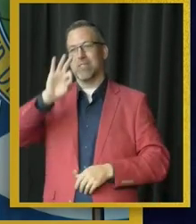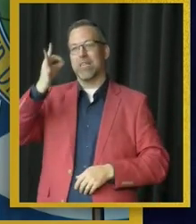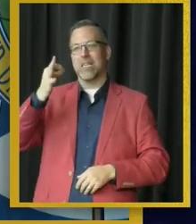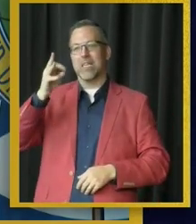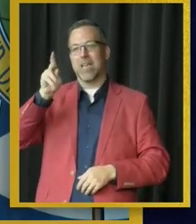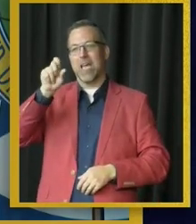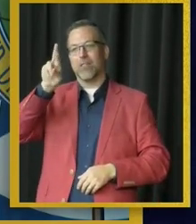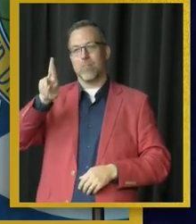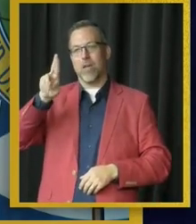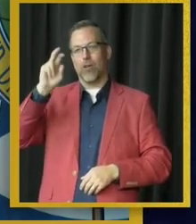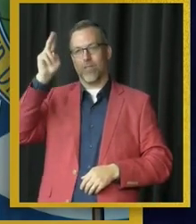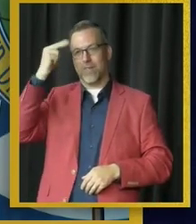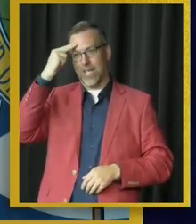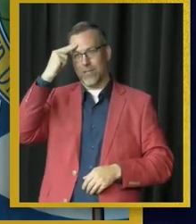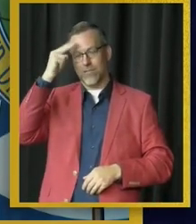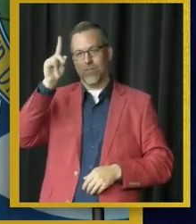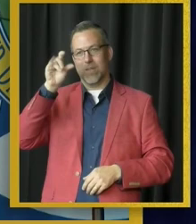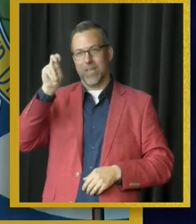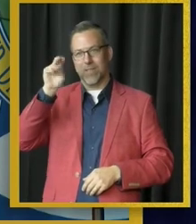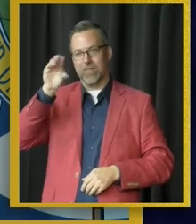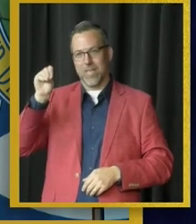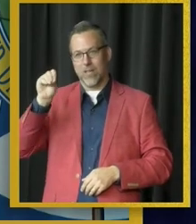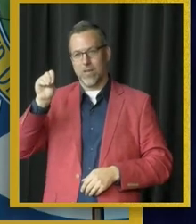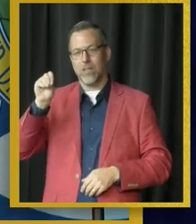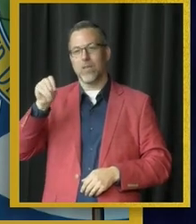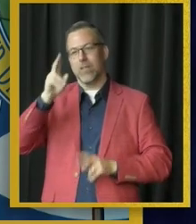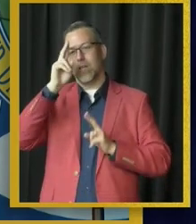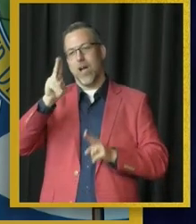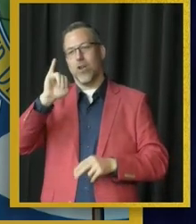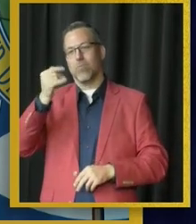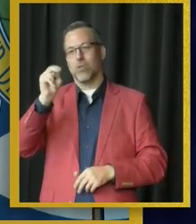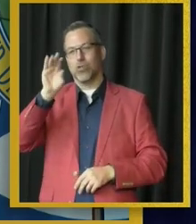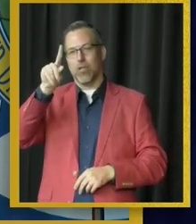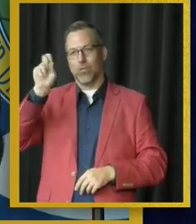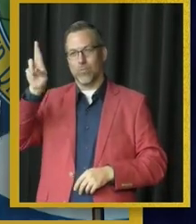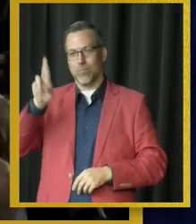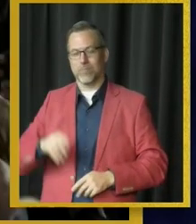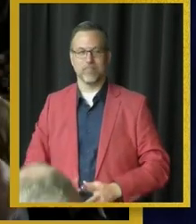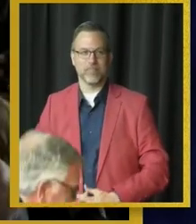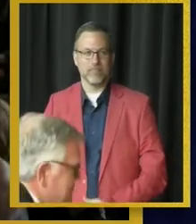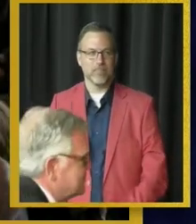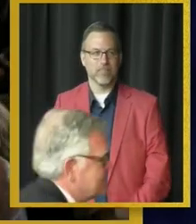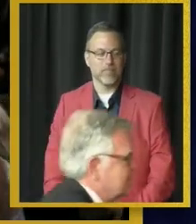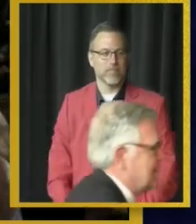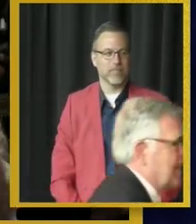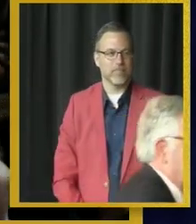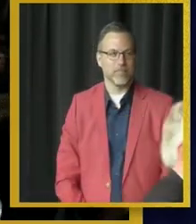of the Metropolitan Government of Nashville and Davidson County, the Honorable John Cooper.